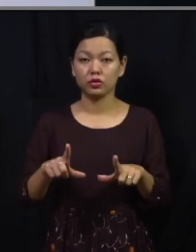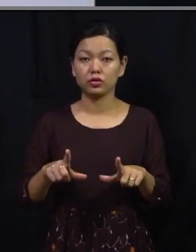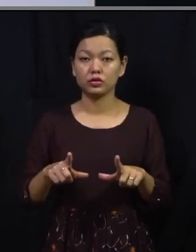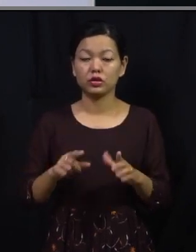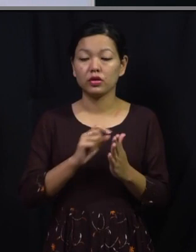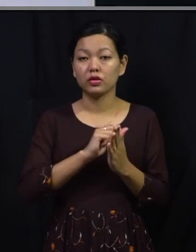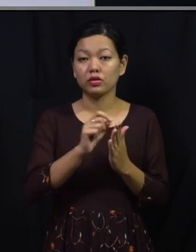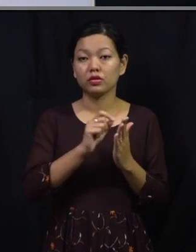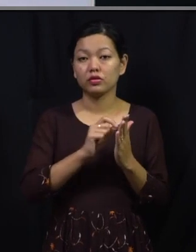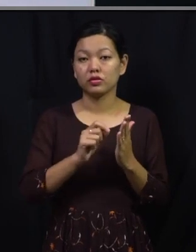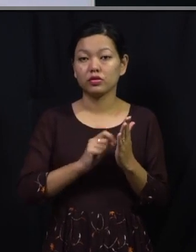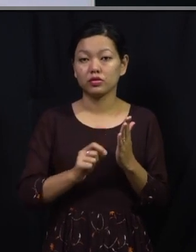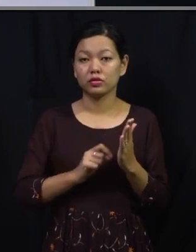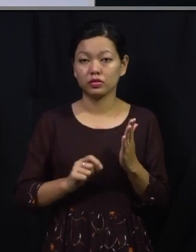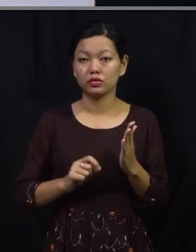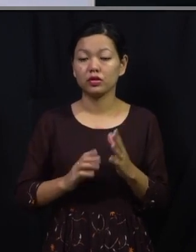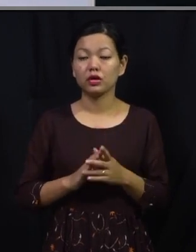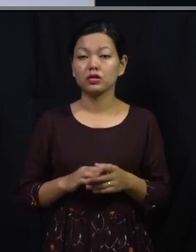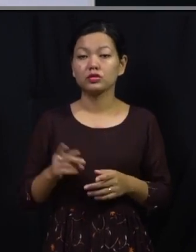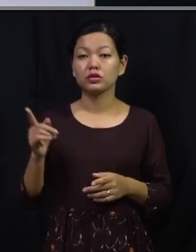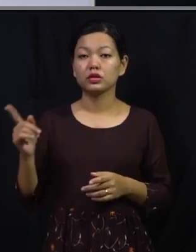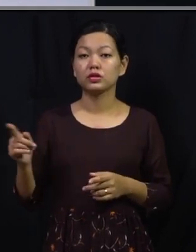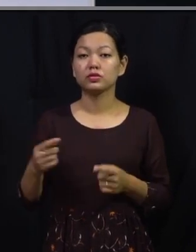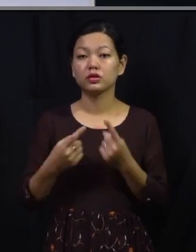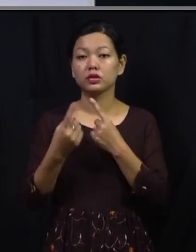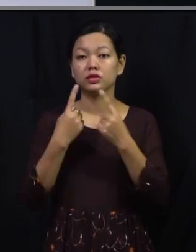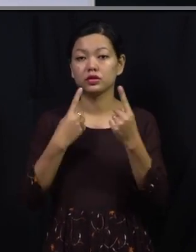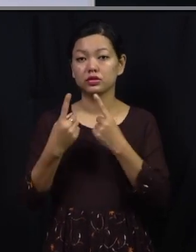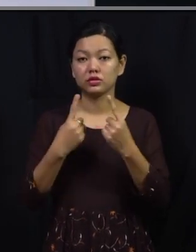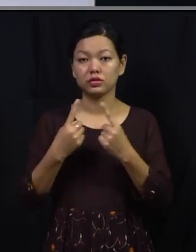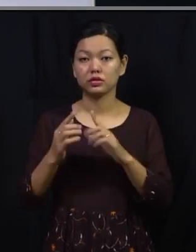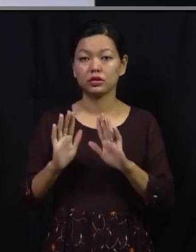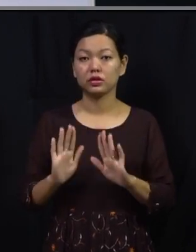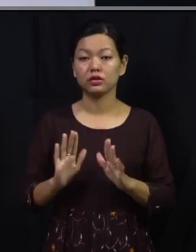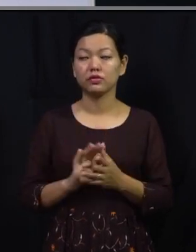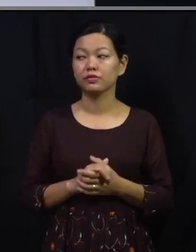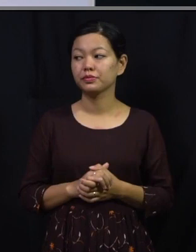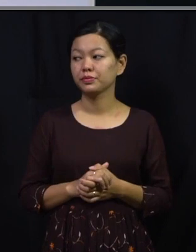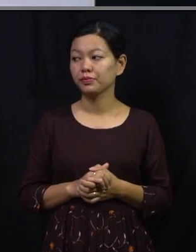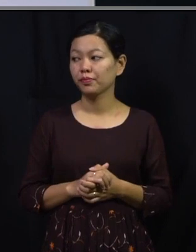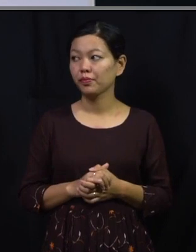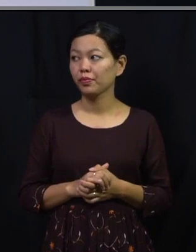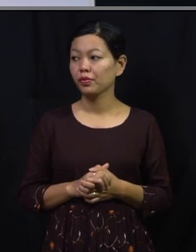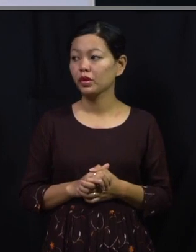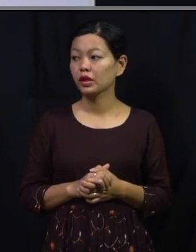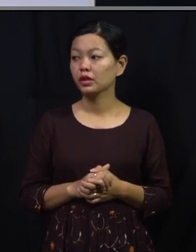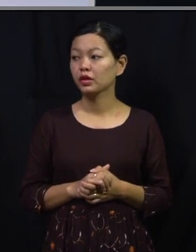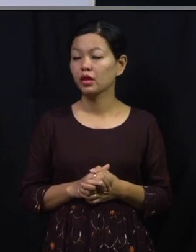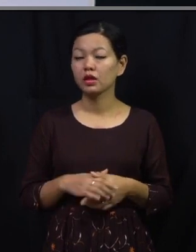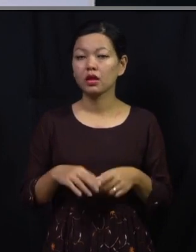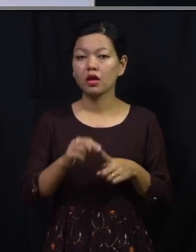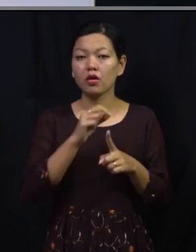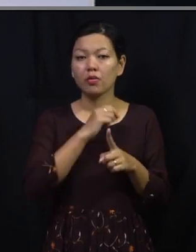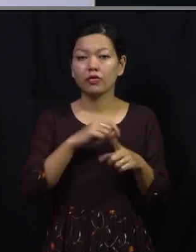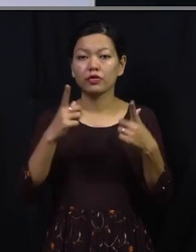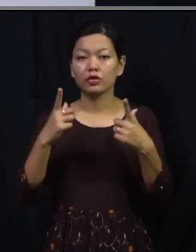the activities related to trading, and then we will come up with a statement known as income statement. Profit and loss